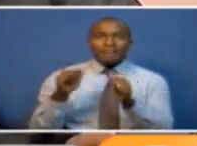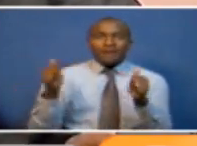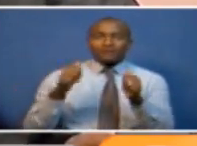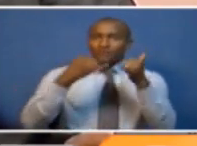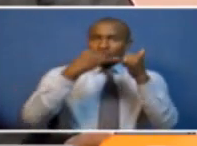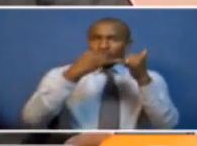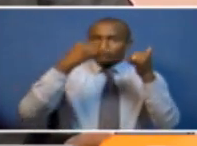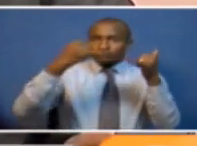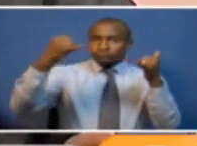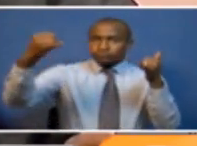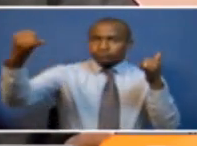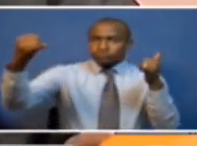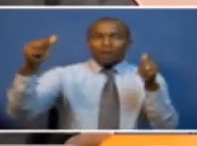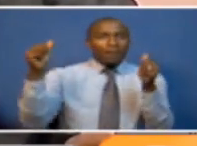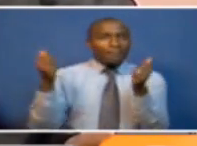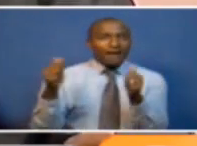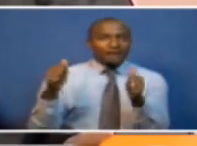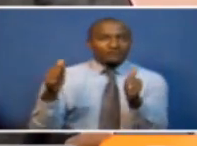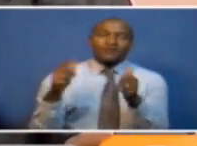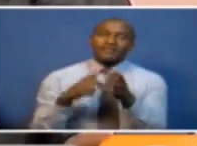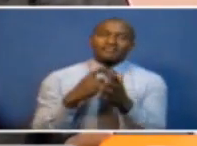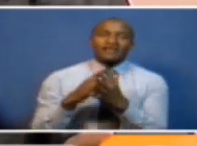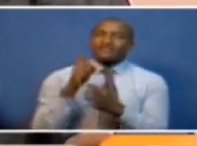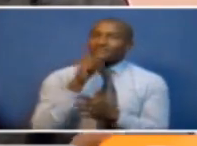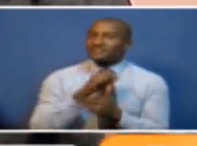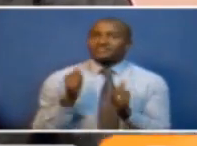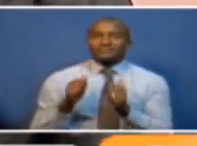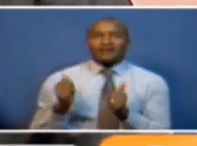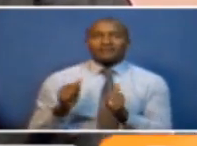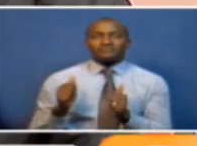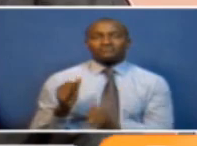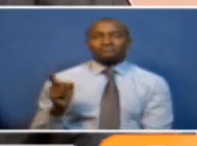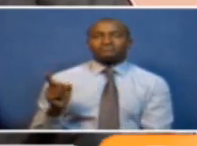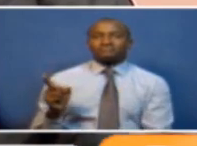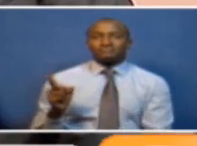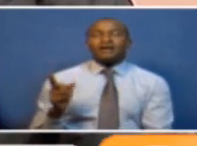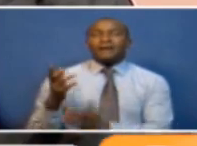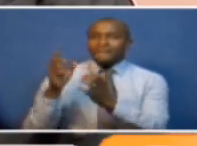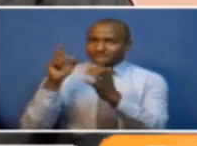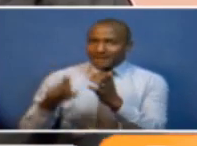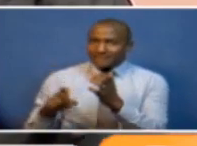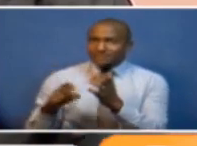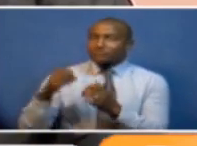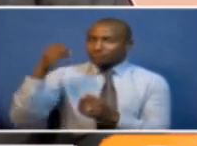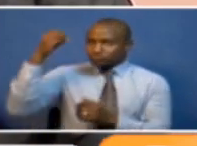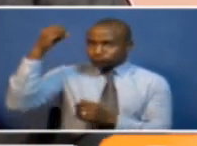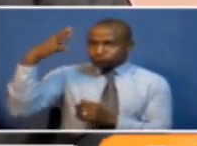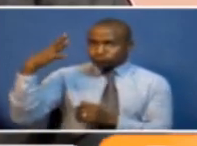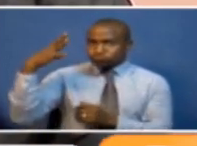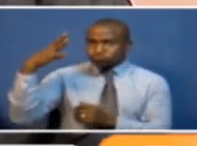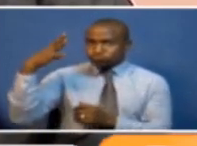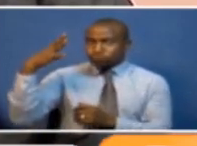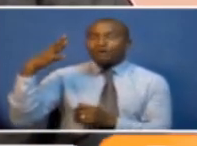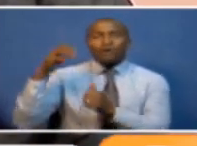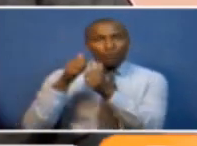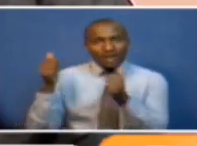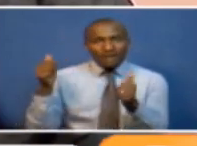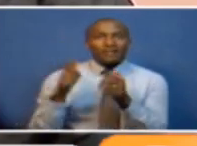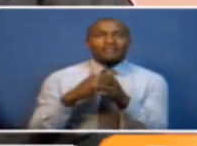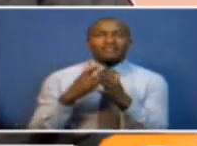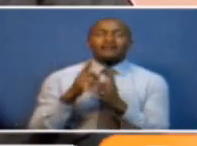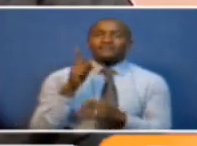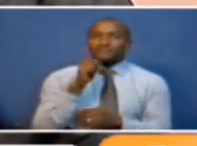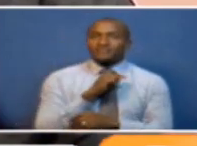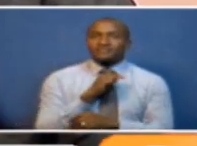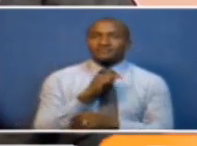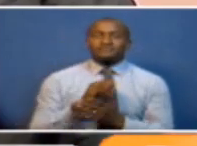we can be able to evacuate the power and send it to the demand, then we have not yet completed that